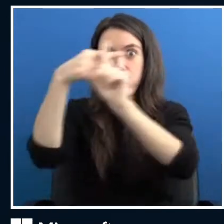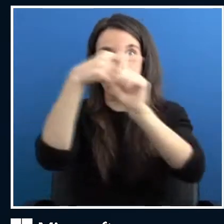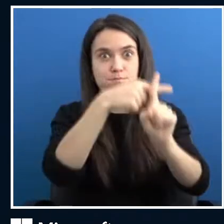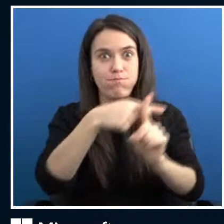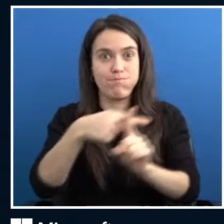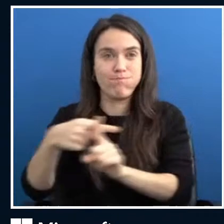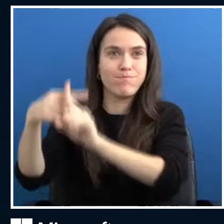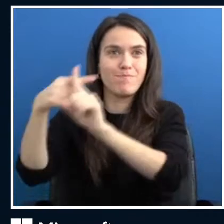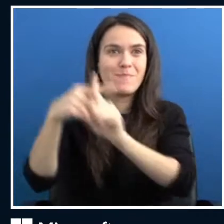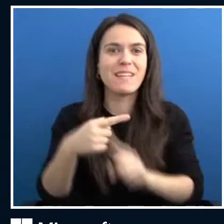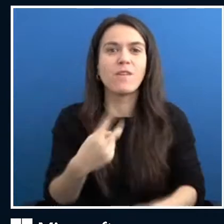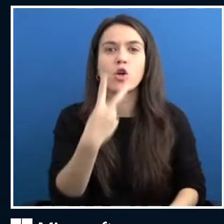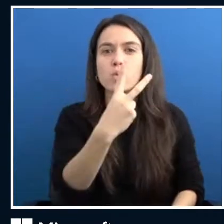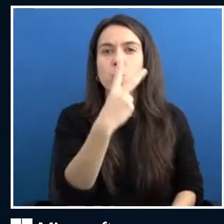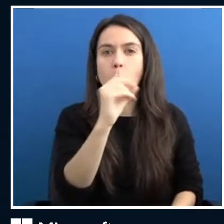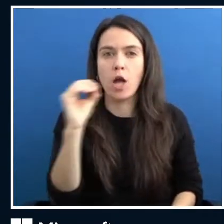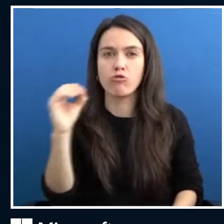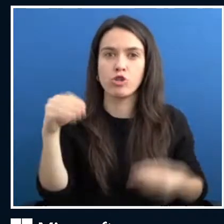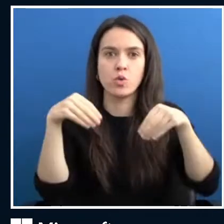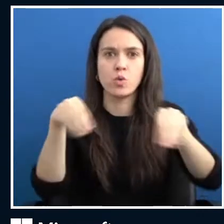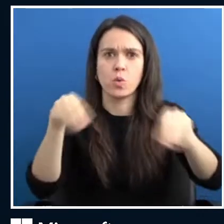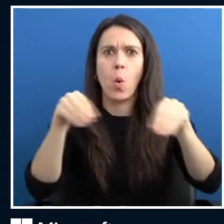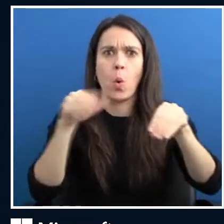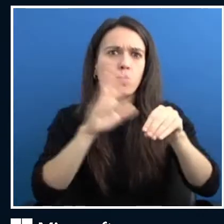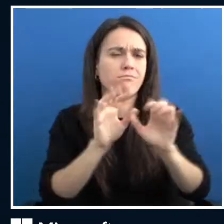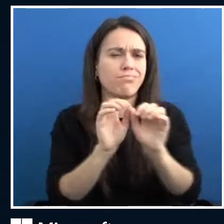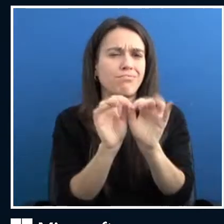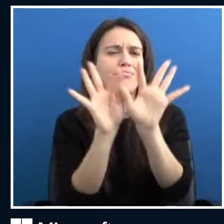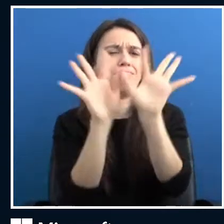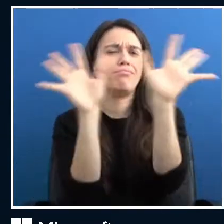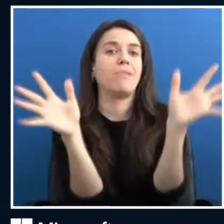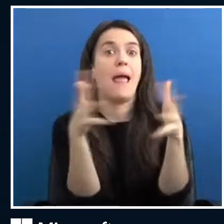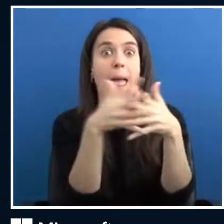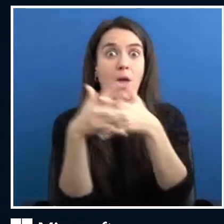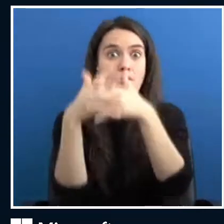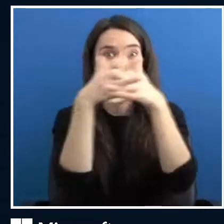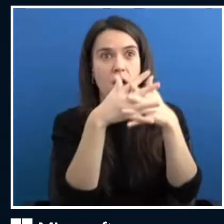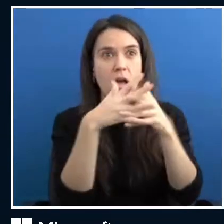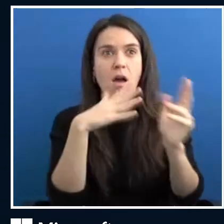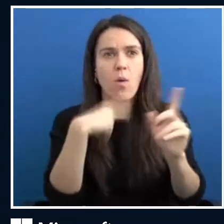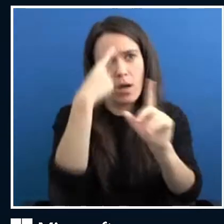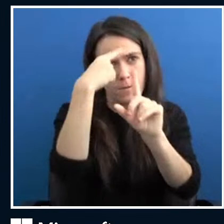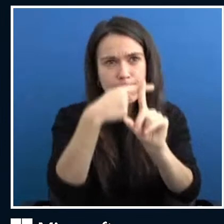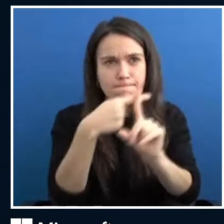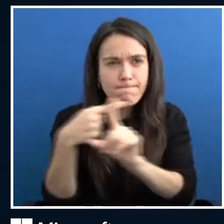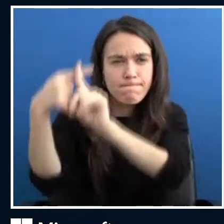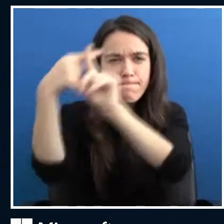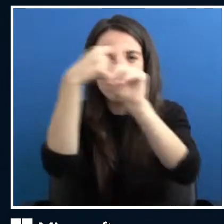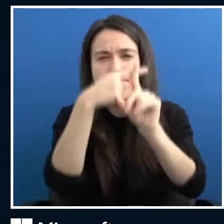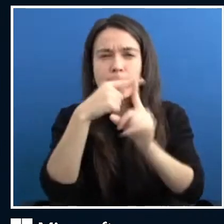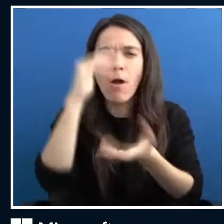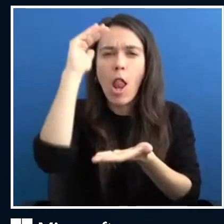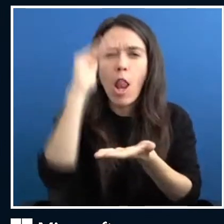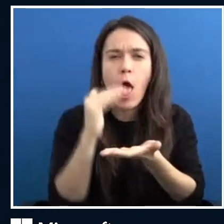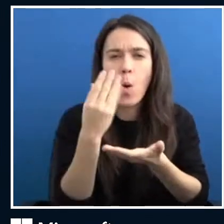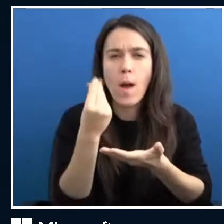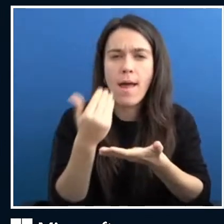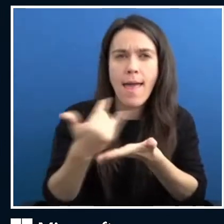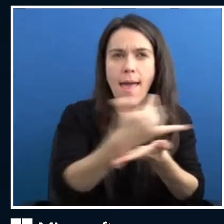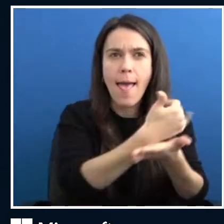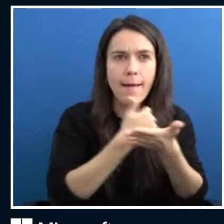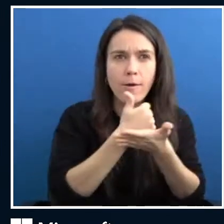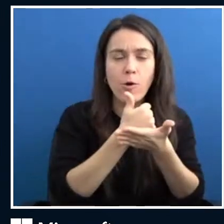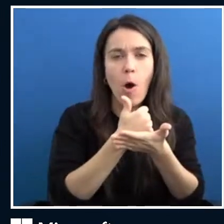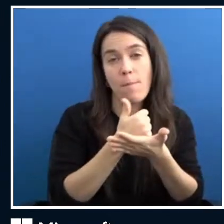200 stores across the USA. They targeted lower income and non-white areas. So